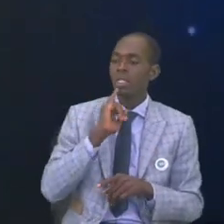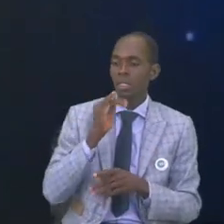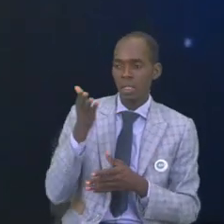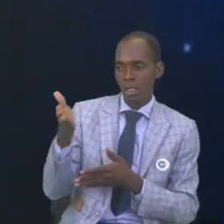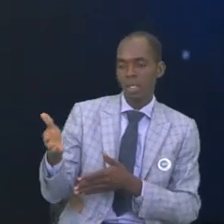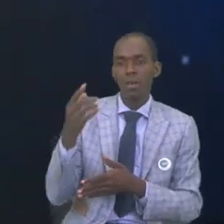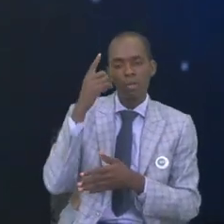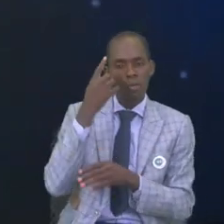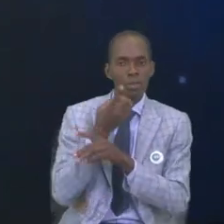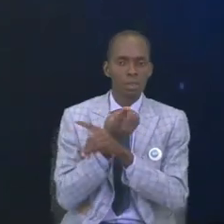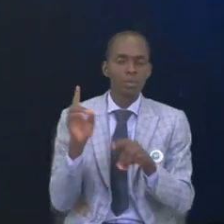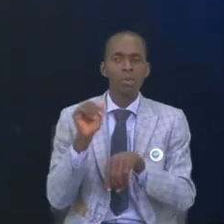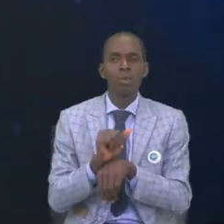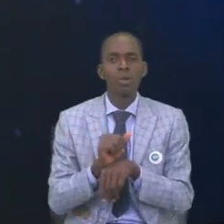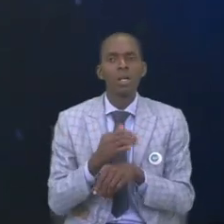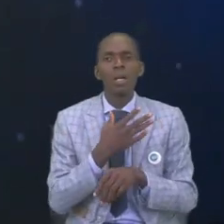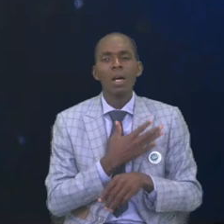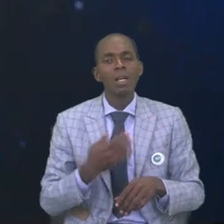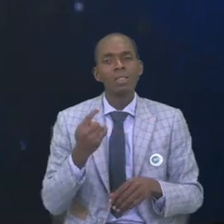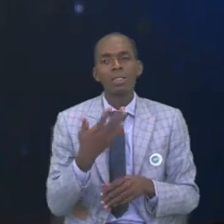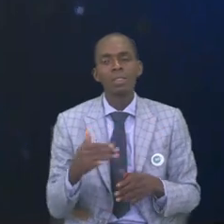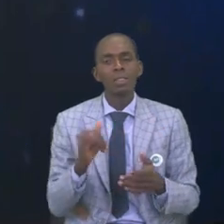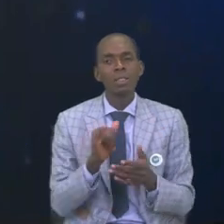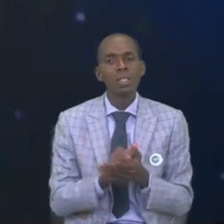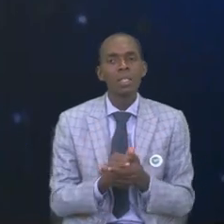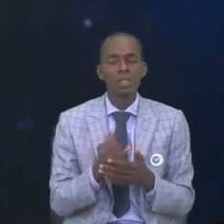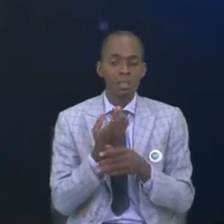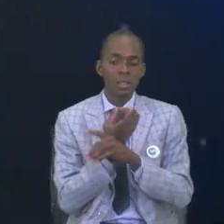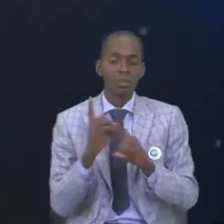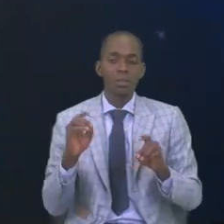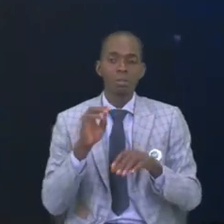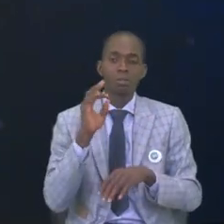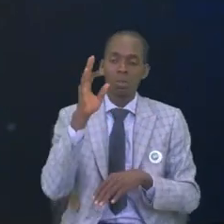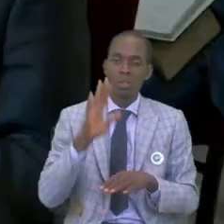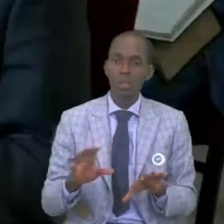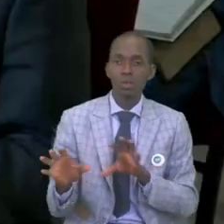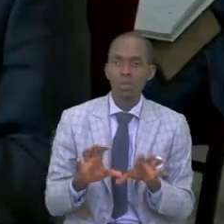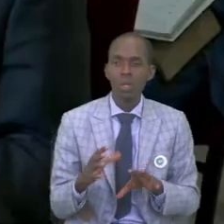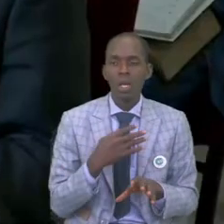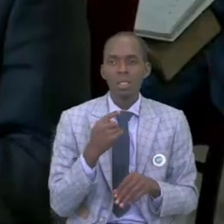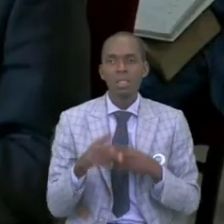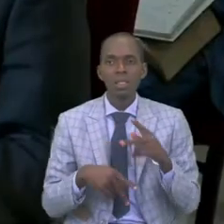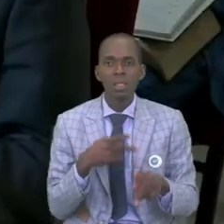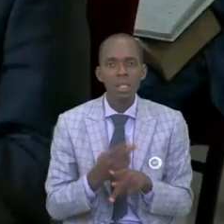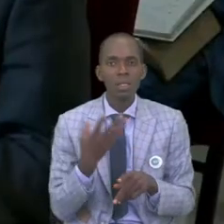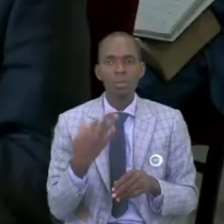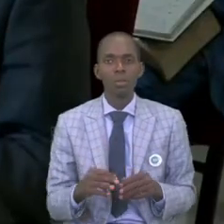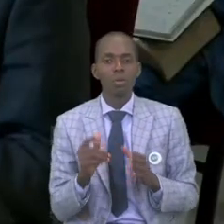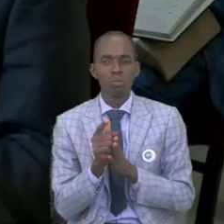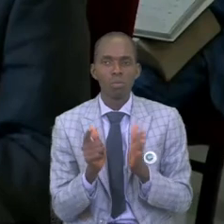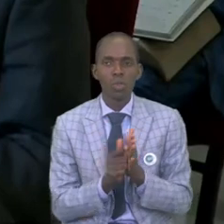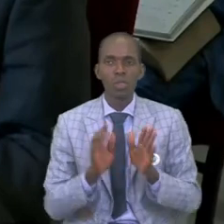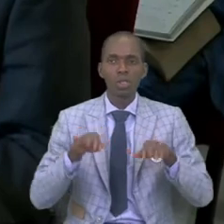the things that deliverance ministry, the things he does, and the kind of rules he gives to them. And